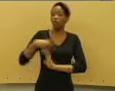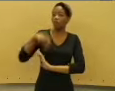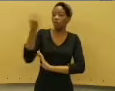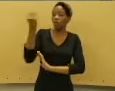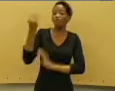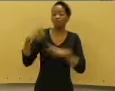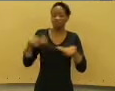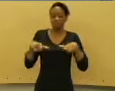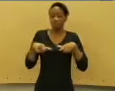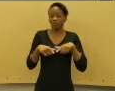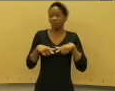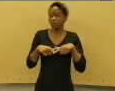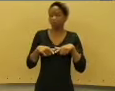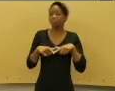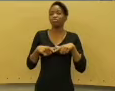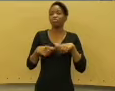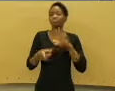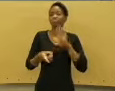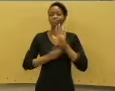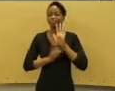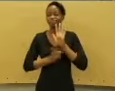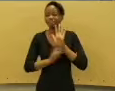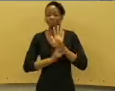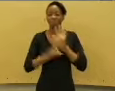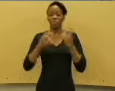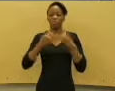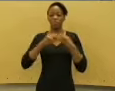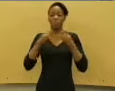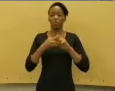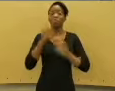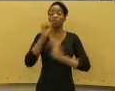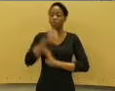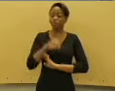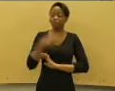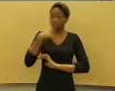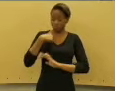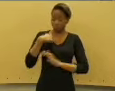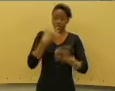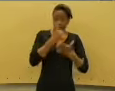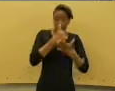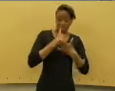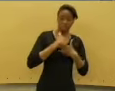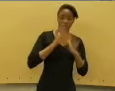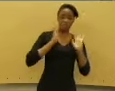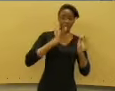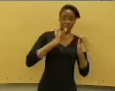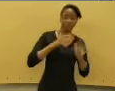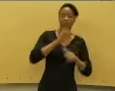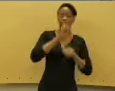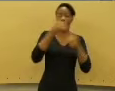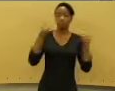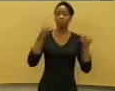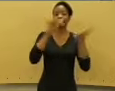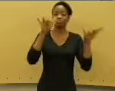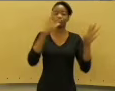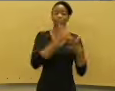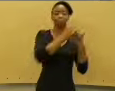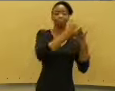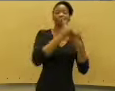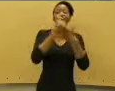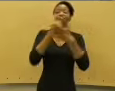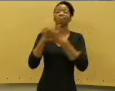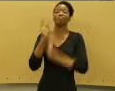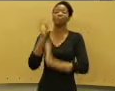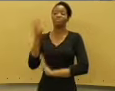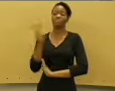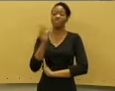with incontinence, and see if what worked for me can also work for them. Because it's unconventional, yes,